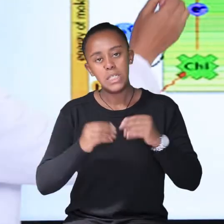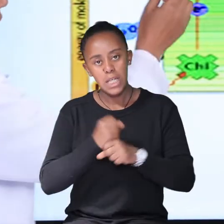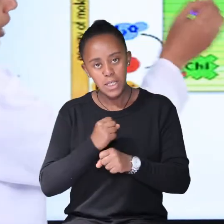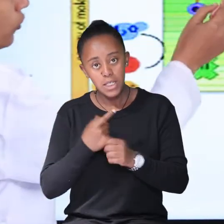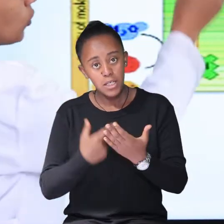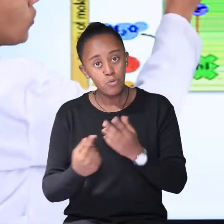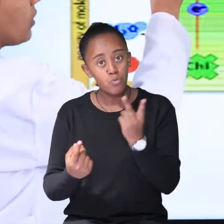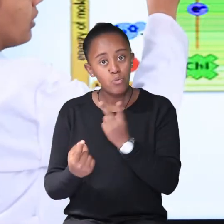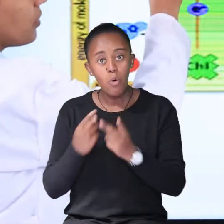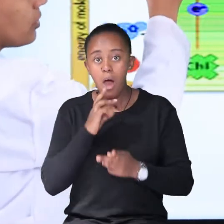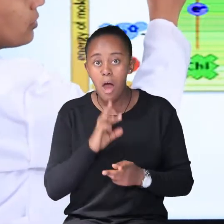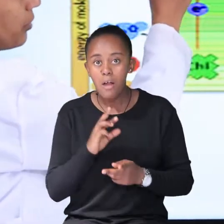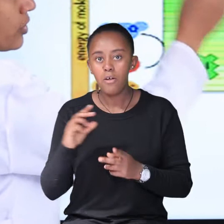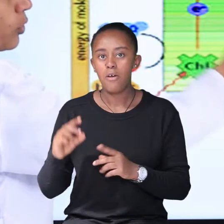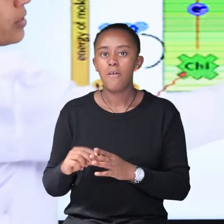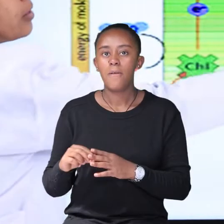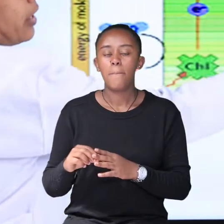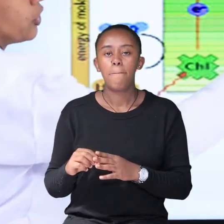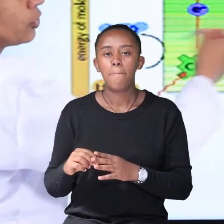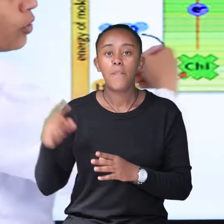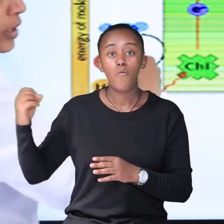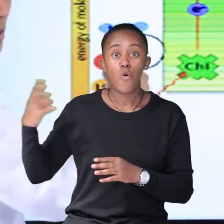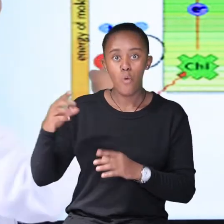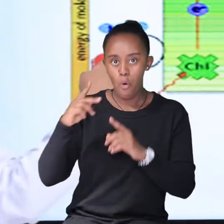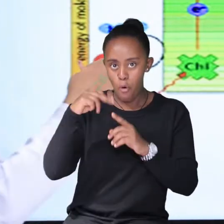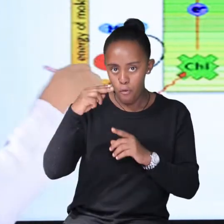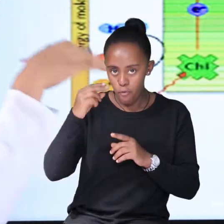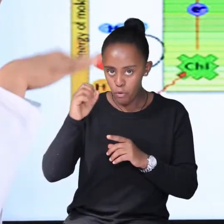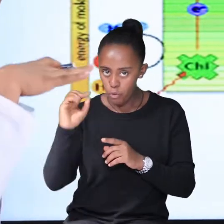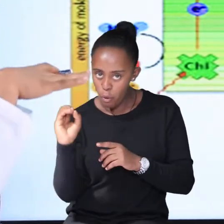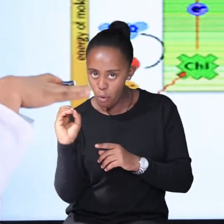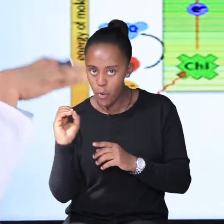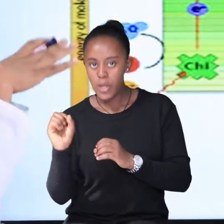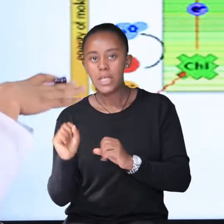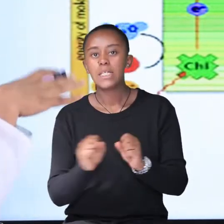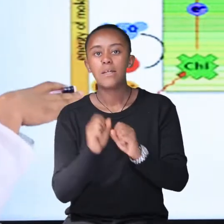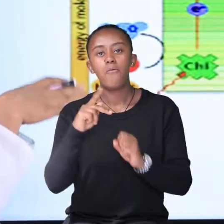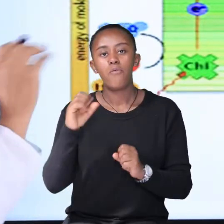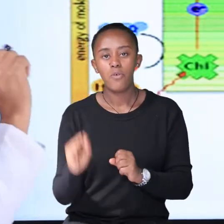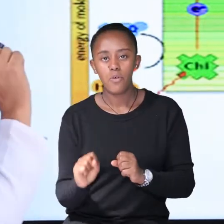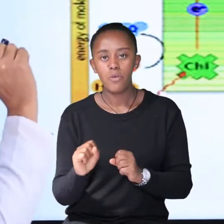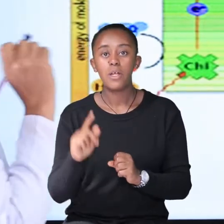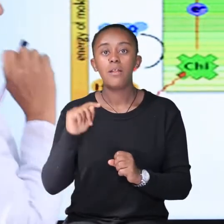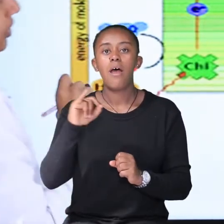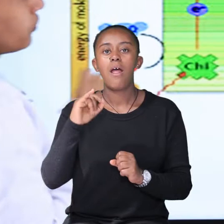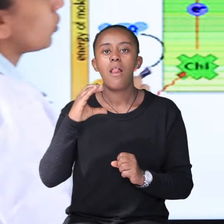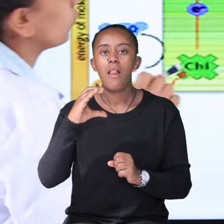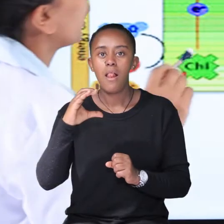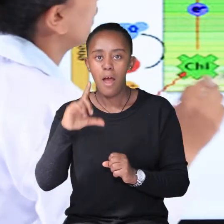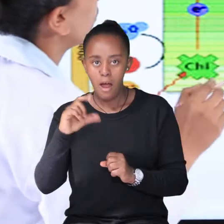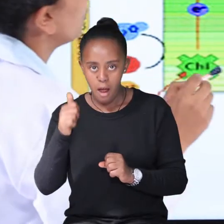These two are photosystems. By the way, this reaction occurs on the surface of thylakoid membrane.